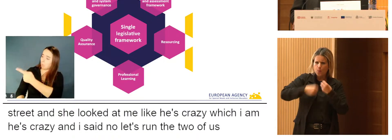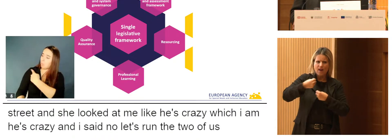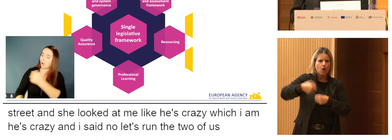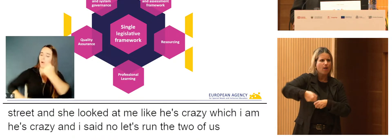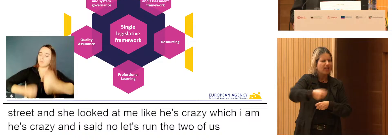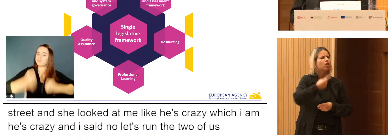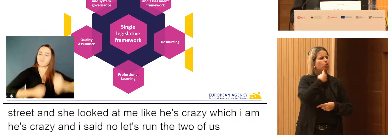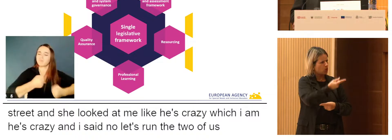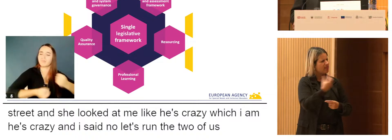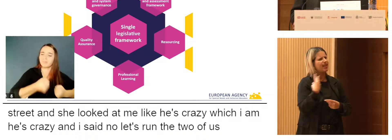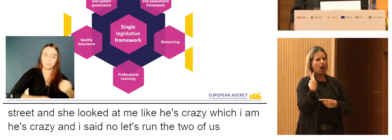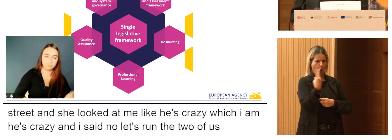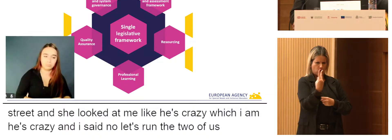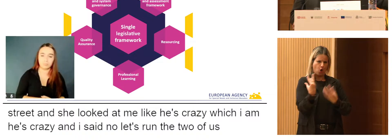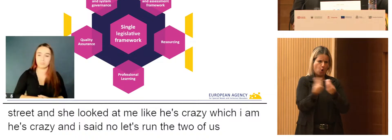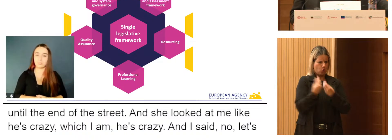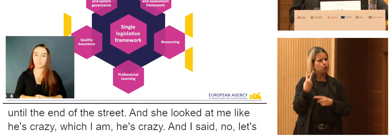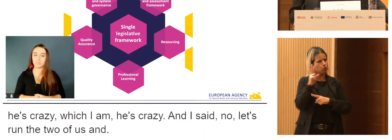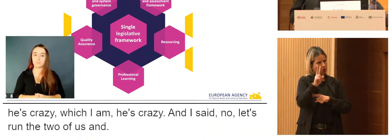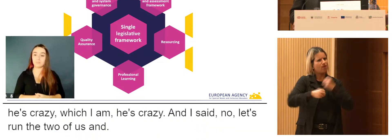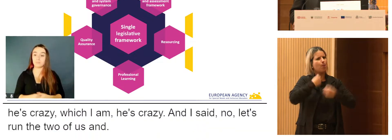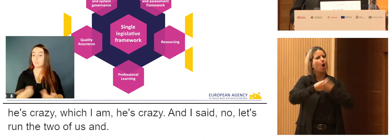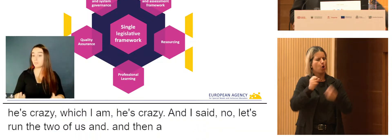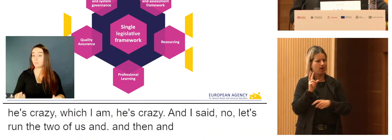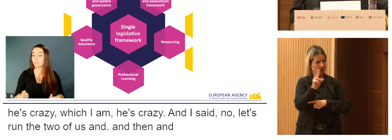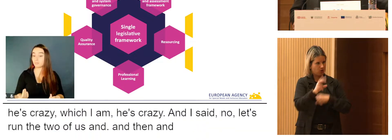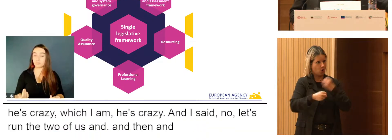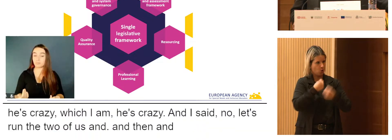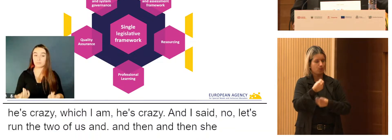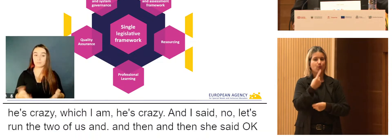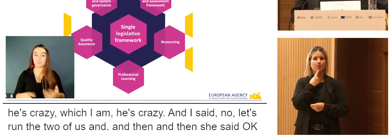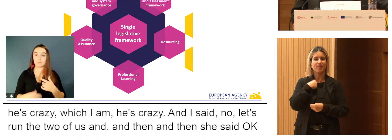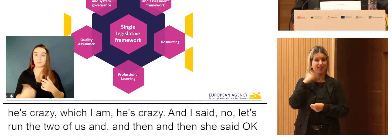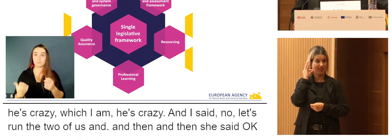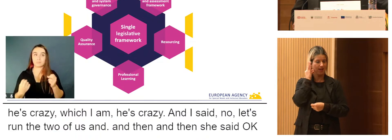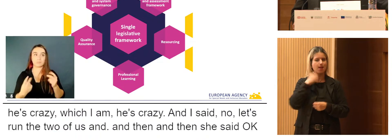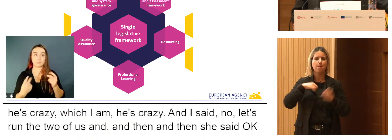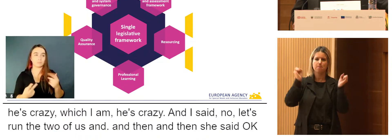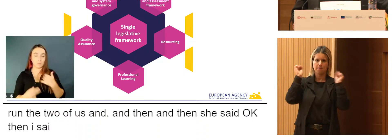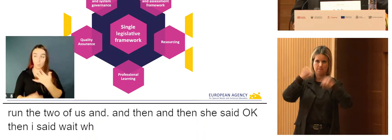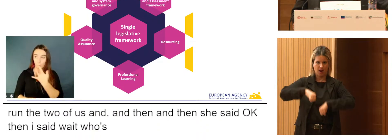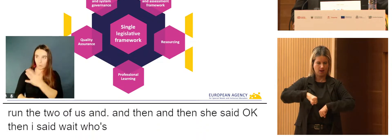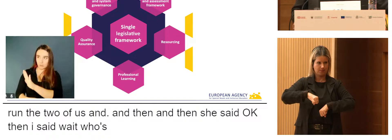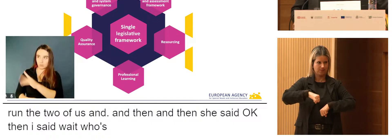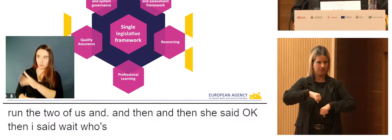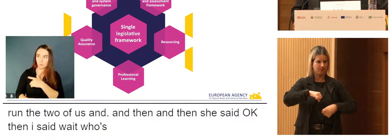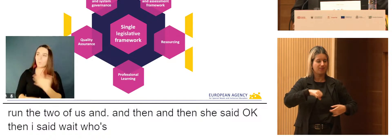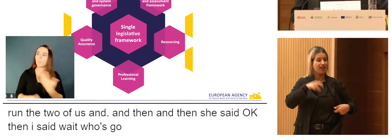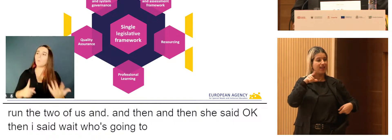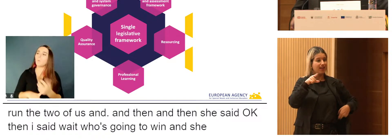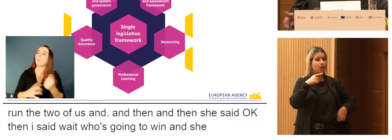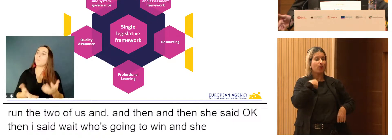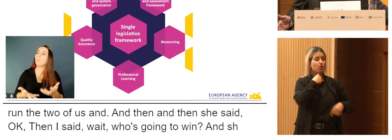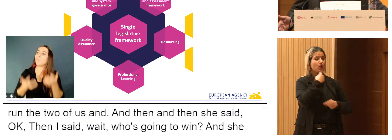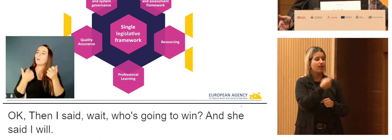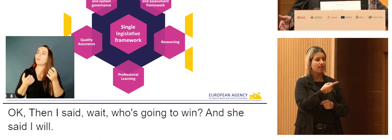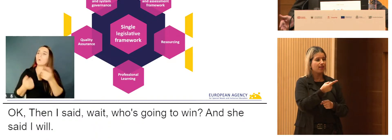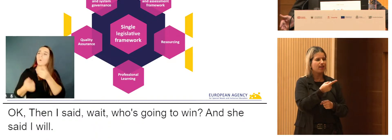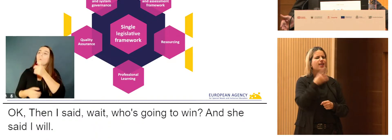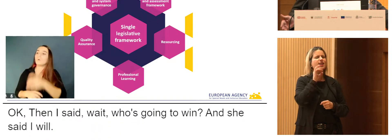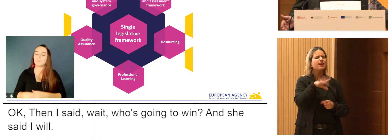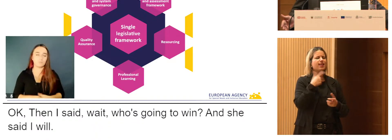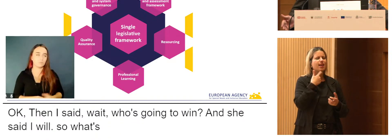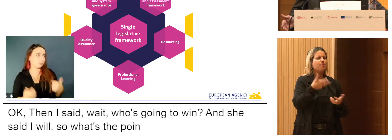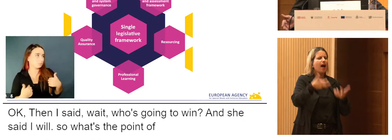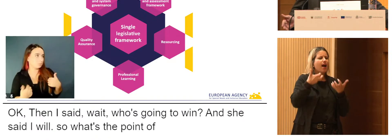And then she said, okay. Then I said, wait, who's going to win? And she said, I will. So what's the point of